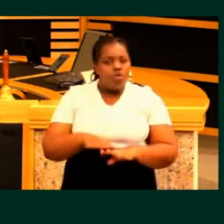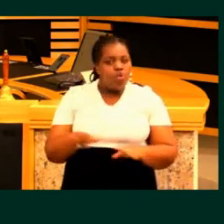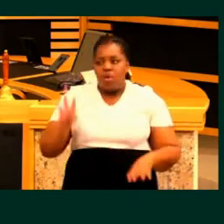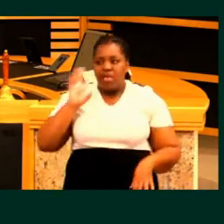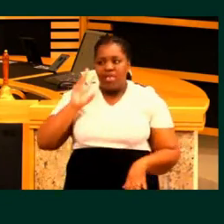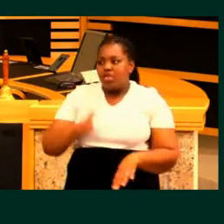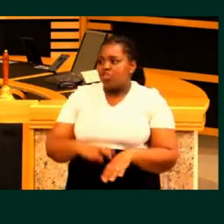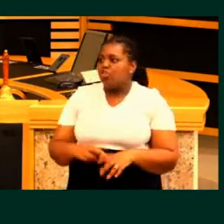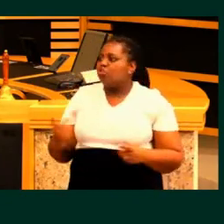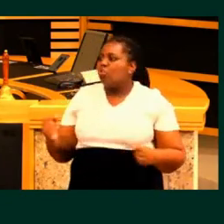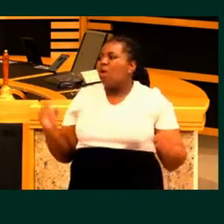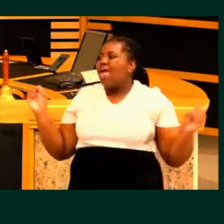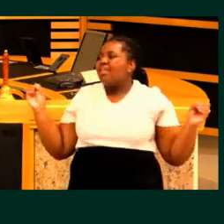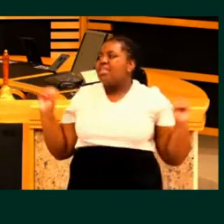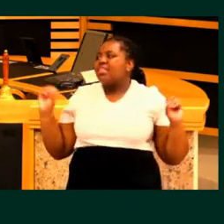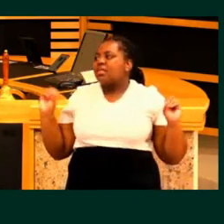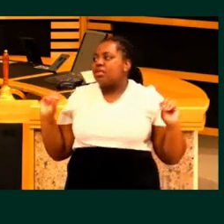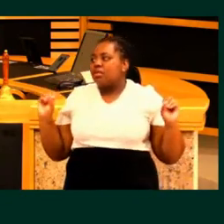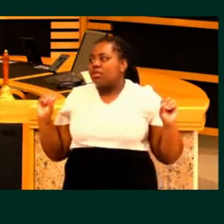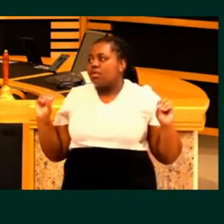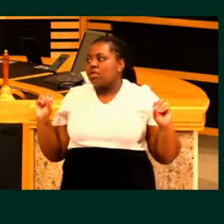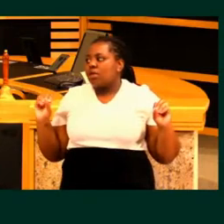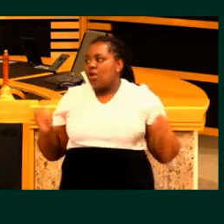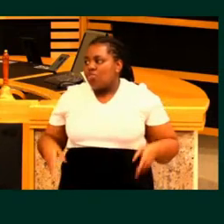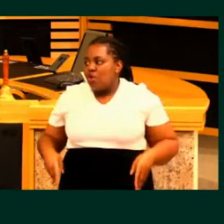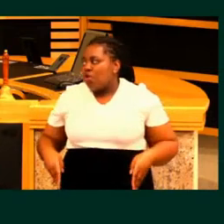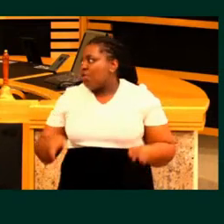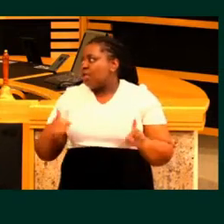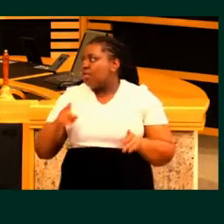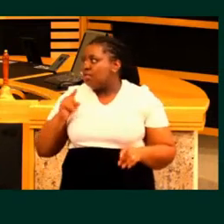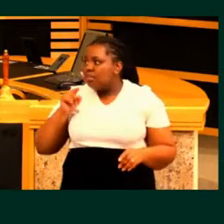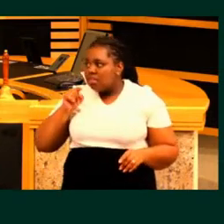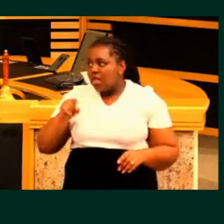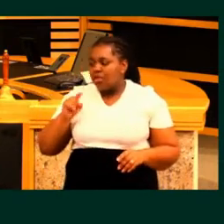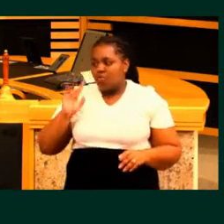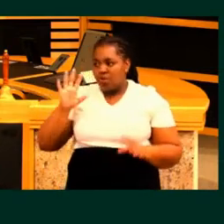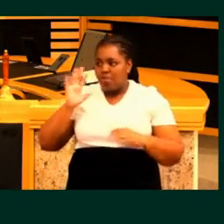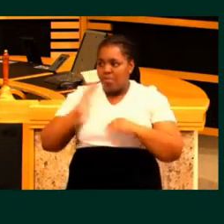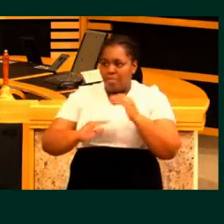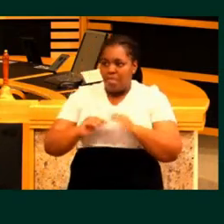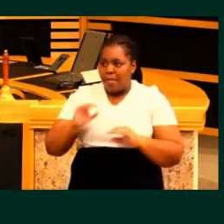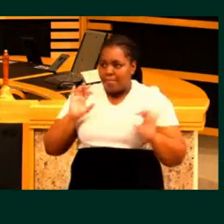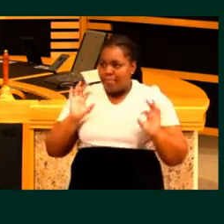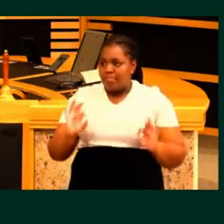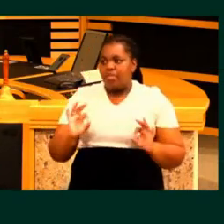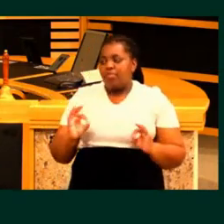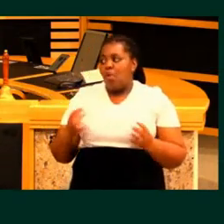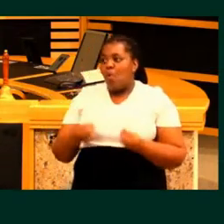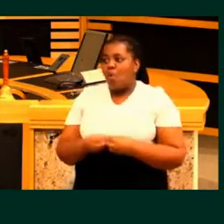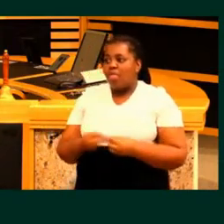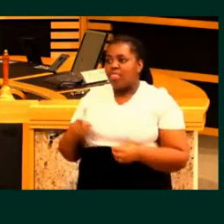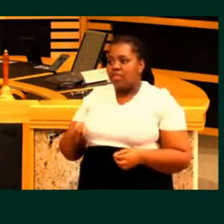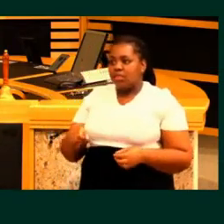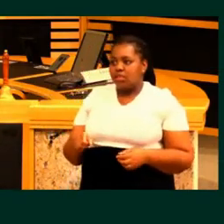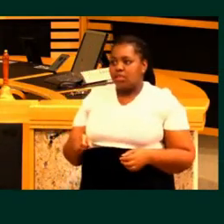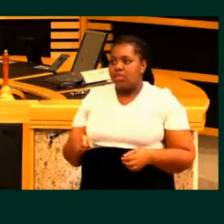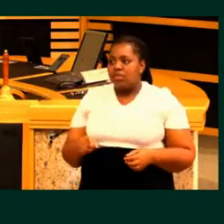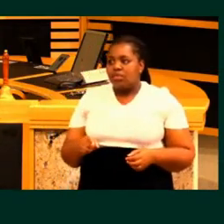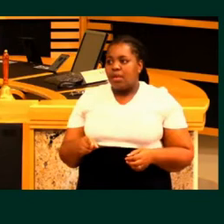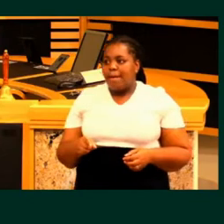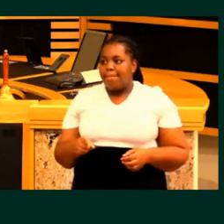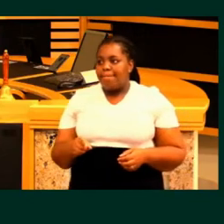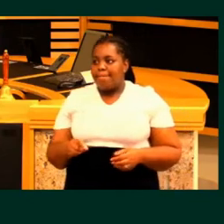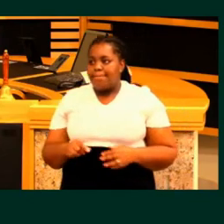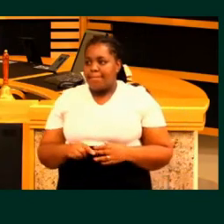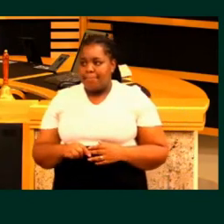do anything on a road that has been properly built with this additive in the virman